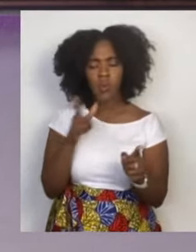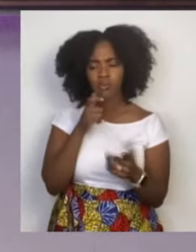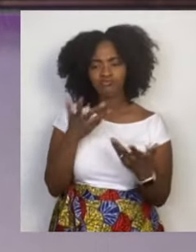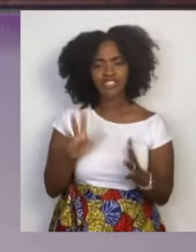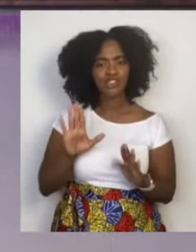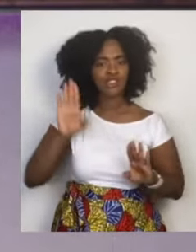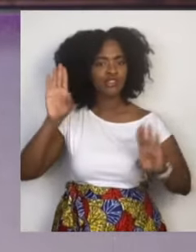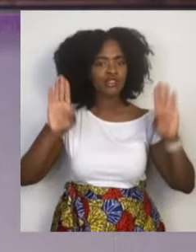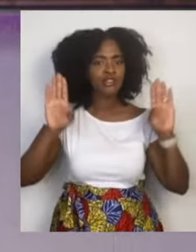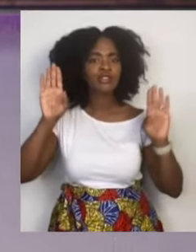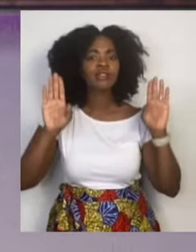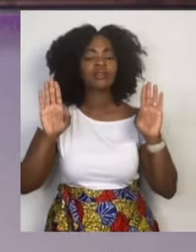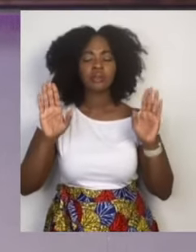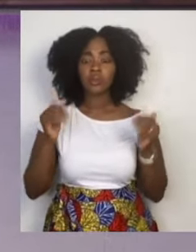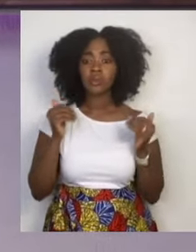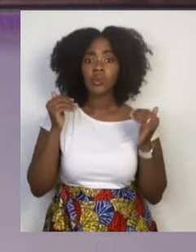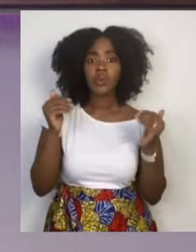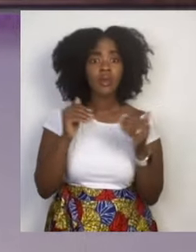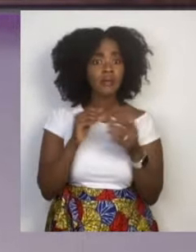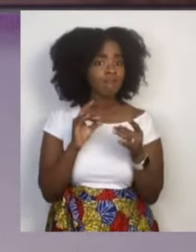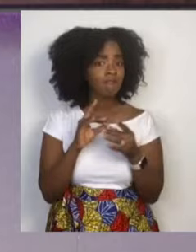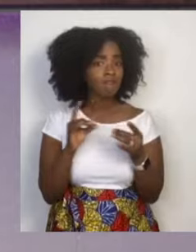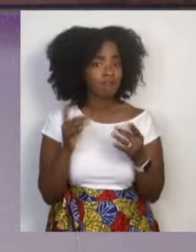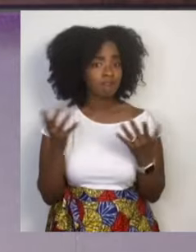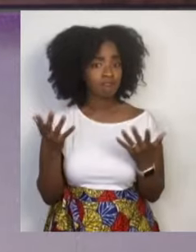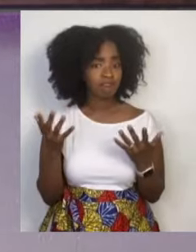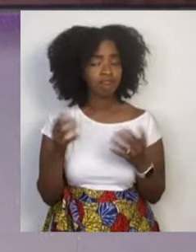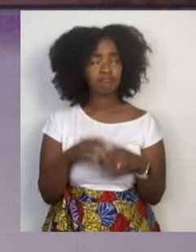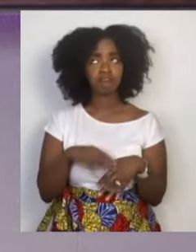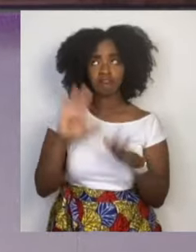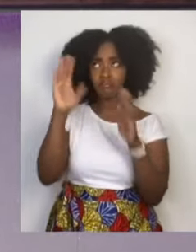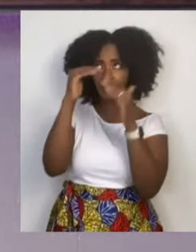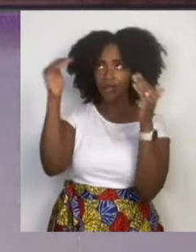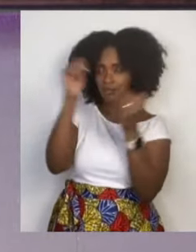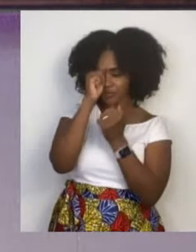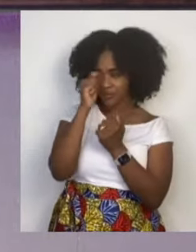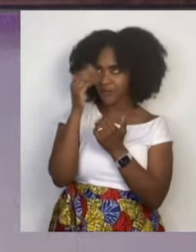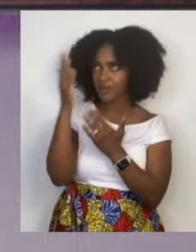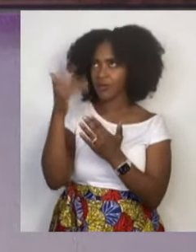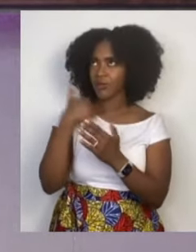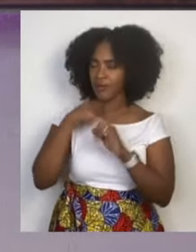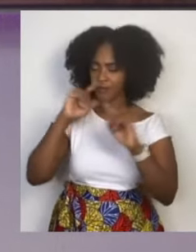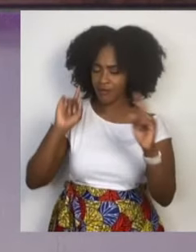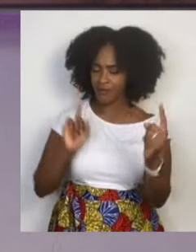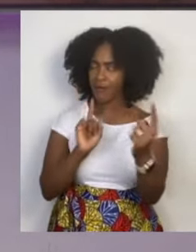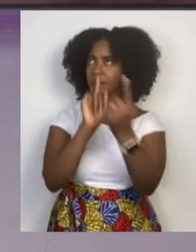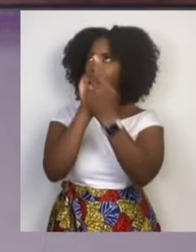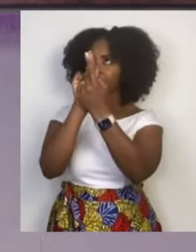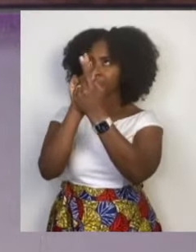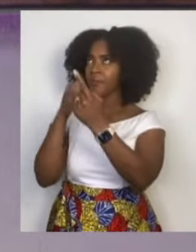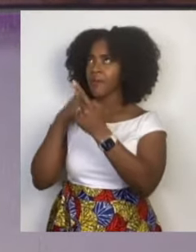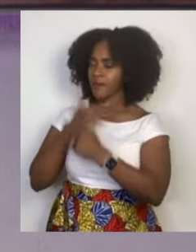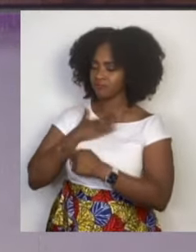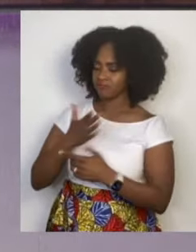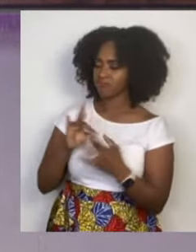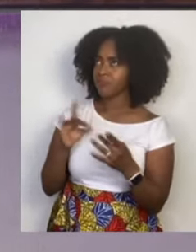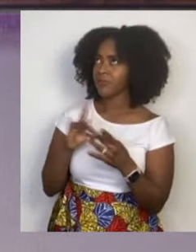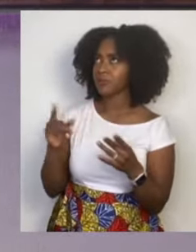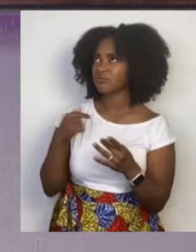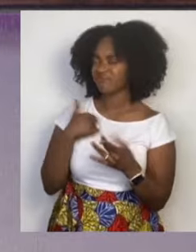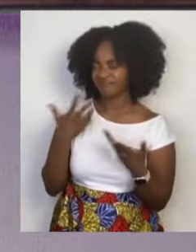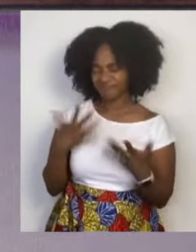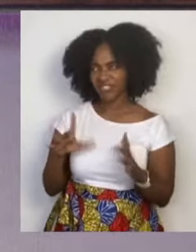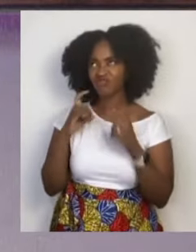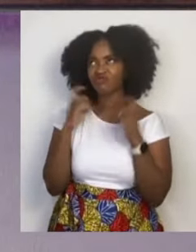Heavenly Father, I come to you. I confess that I've sinned. I've fallen